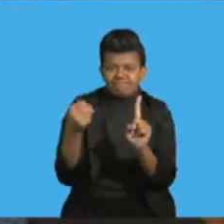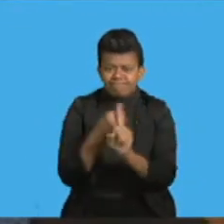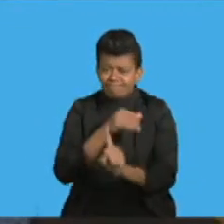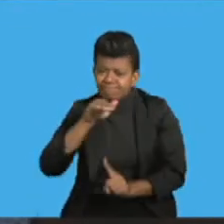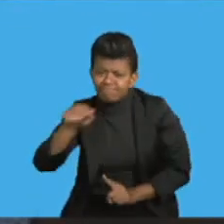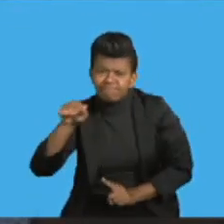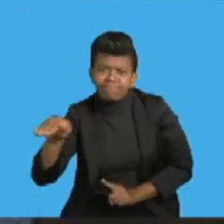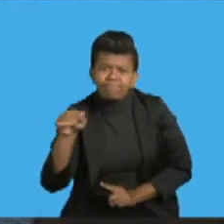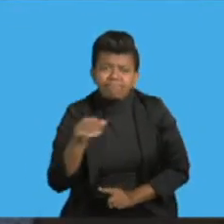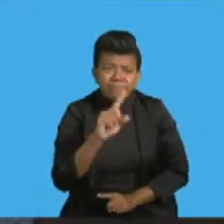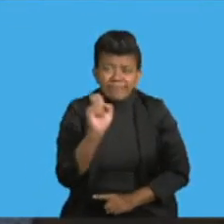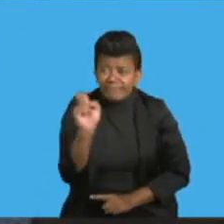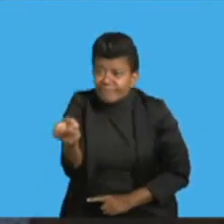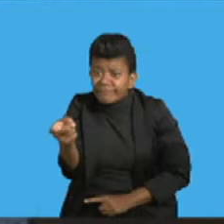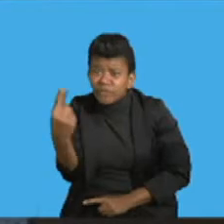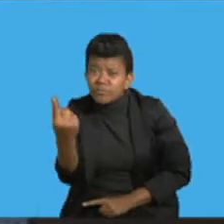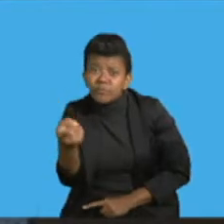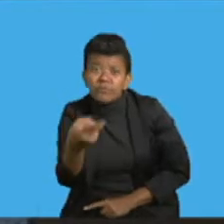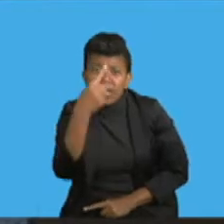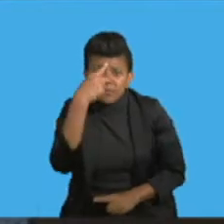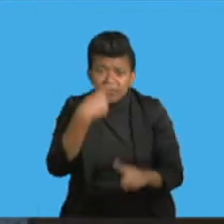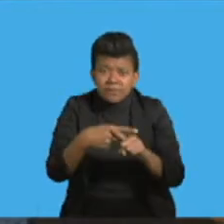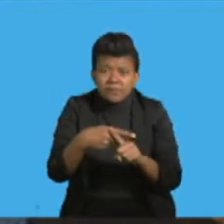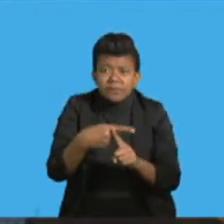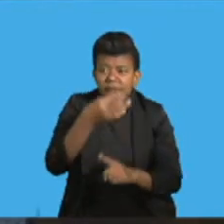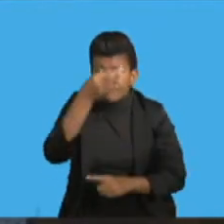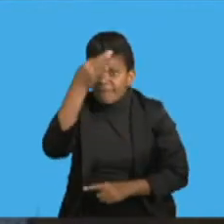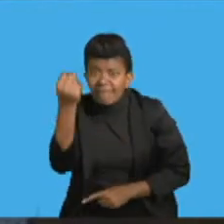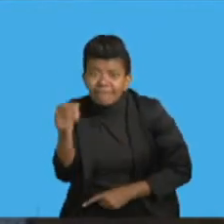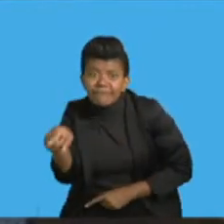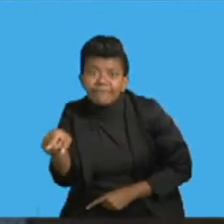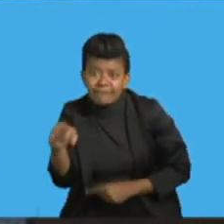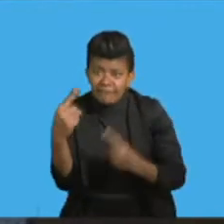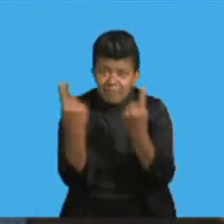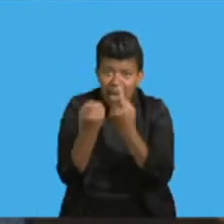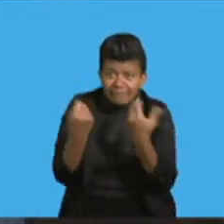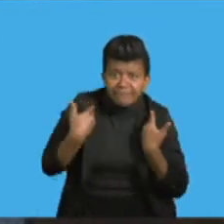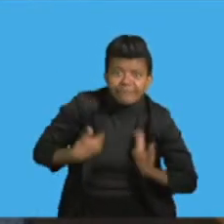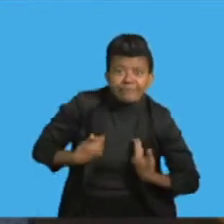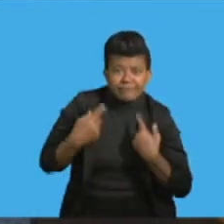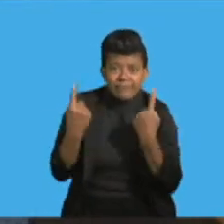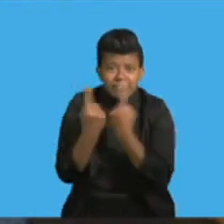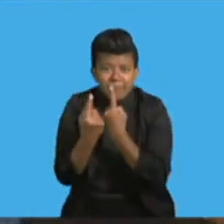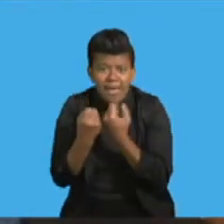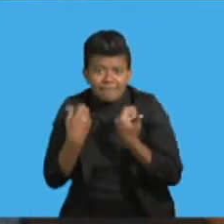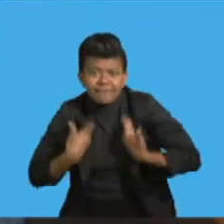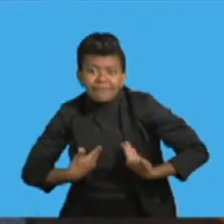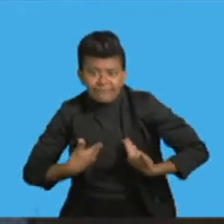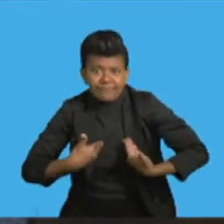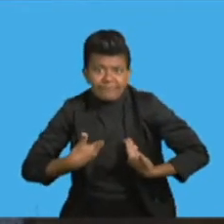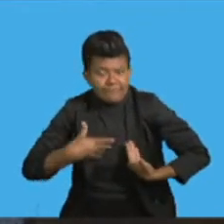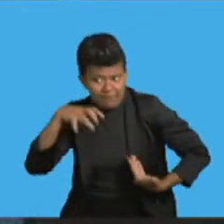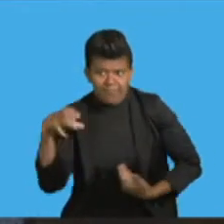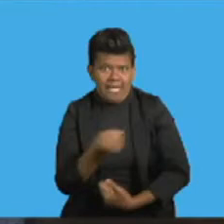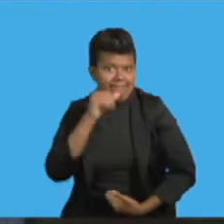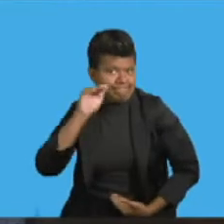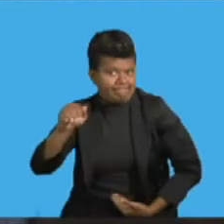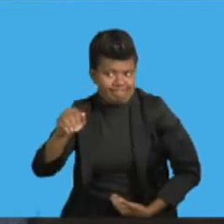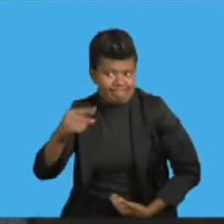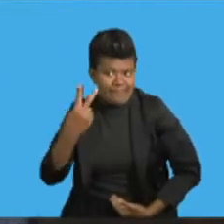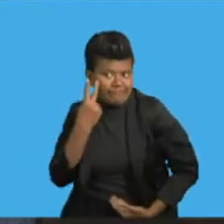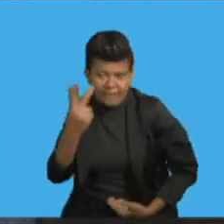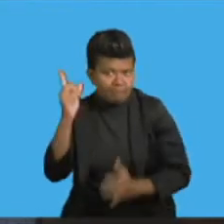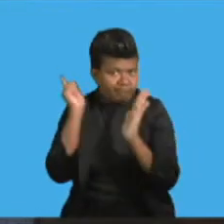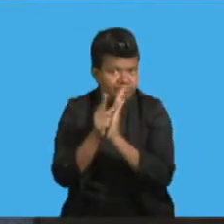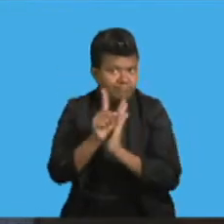may have signs or symptoms, they are to visit the nearest healthcare facility. Without treatment, Honourable Speaker, leptospirosis can lead